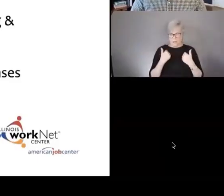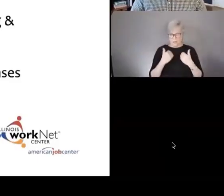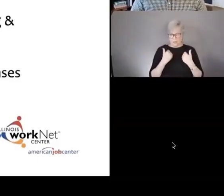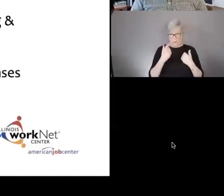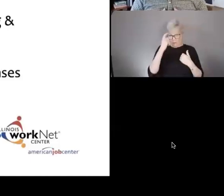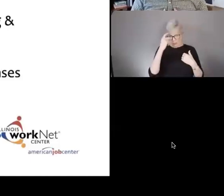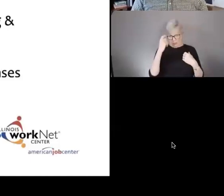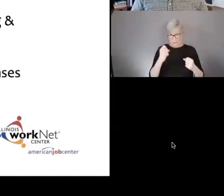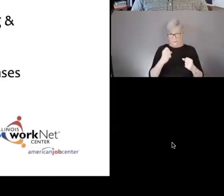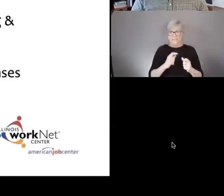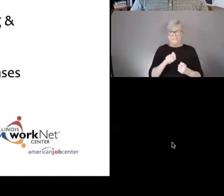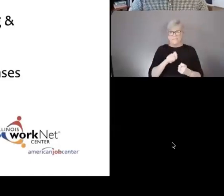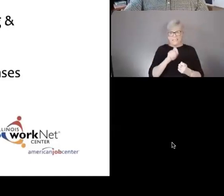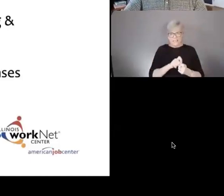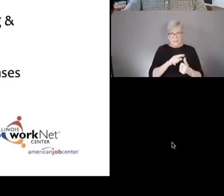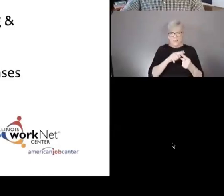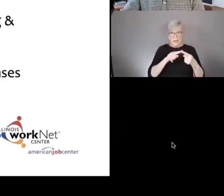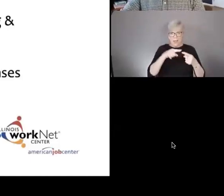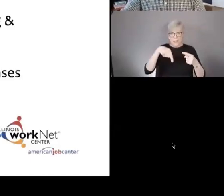specifically anxiety and how that's impacting us.